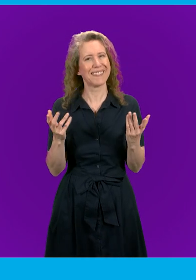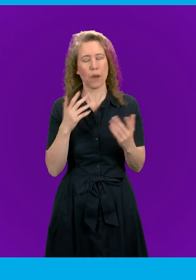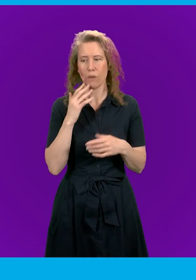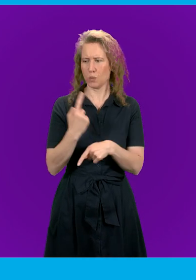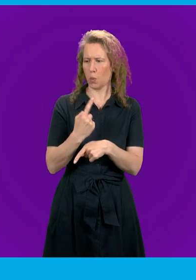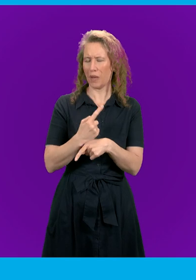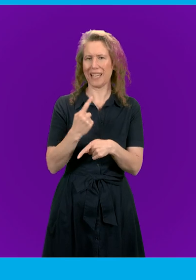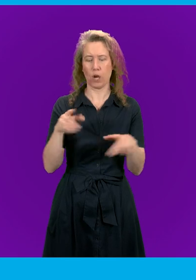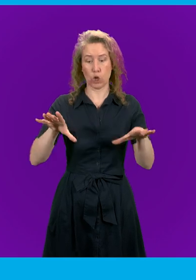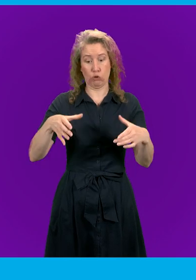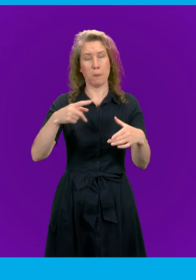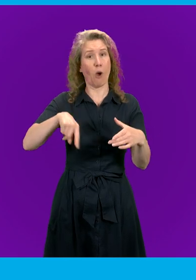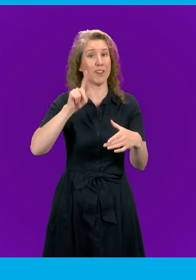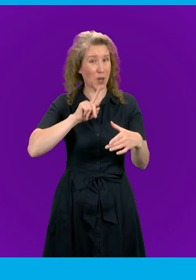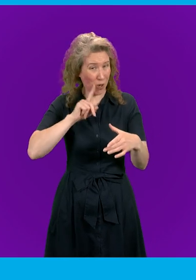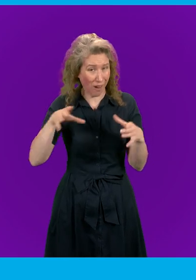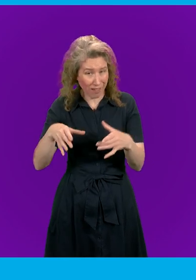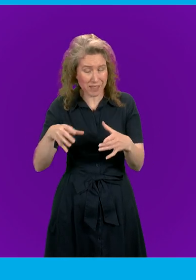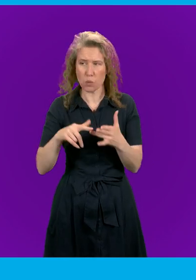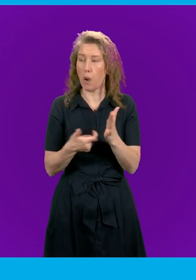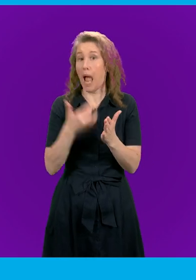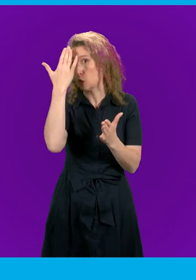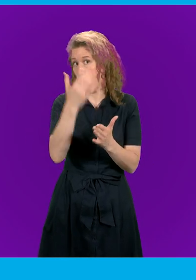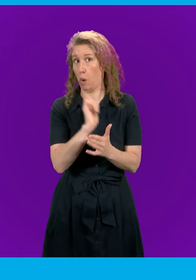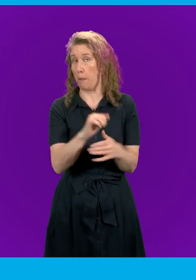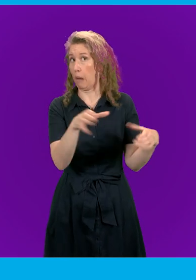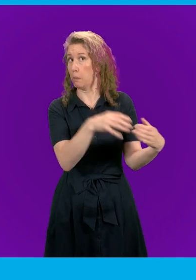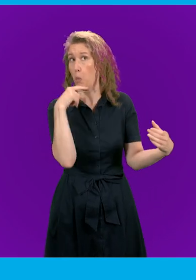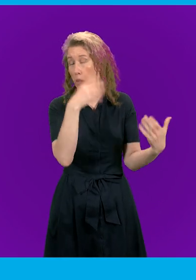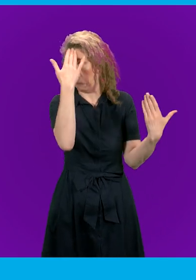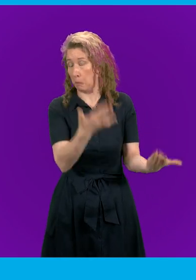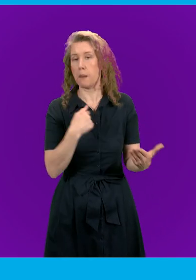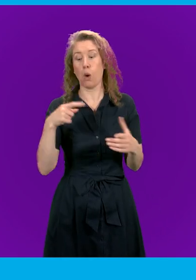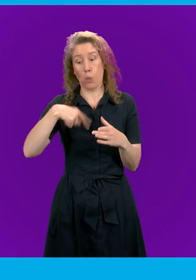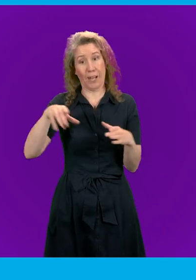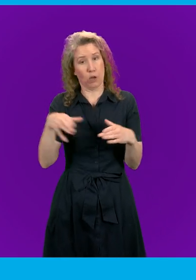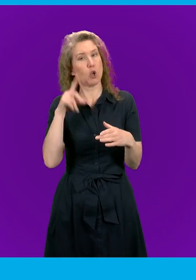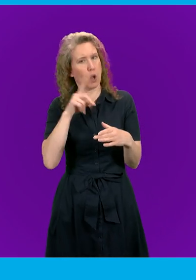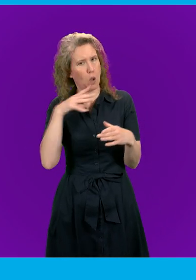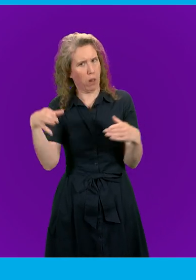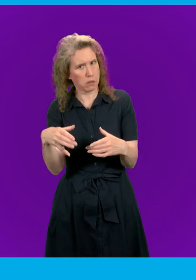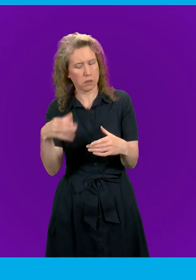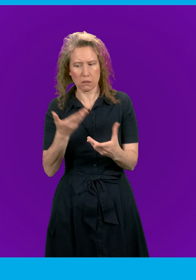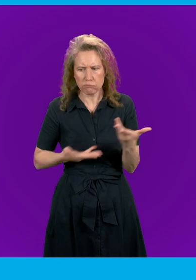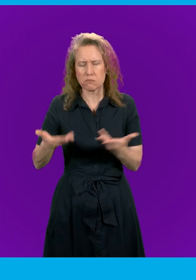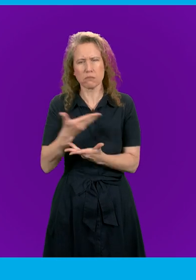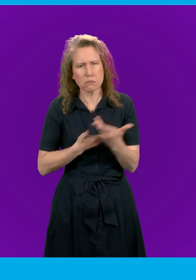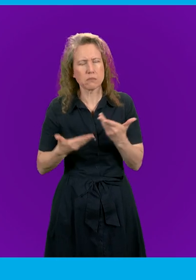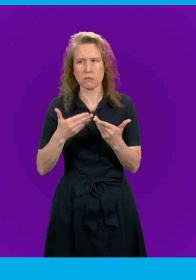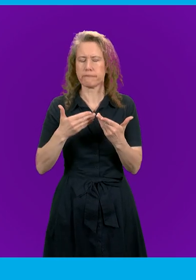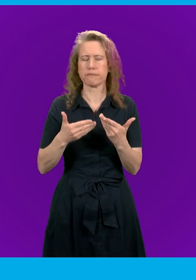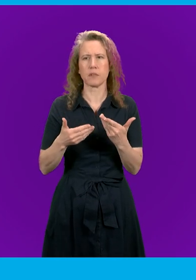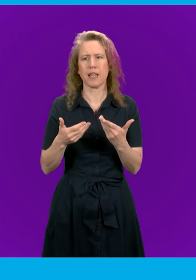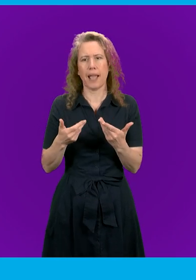what, like, a group of girls, or I don't know about boys, but like when we speak in a group of girls, a lot of the time